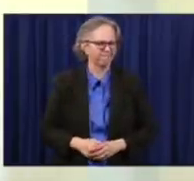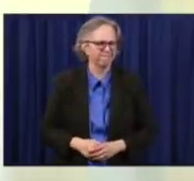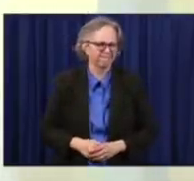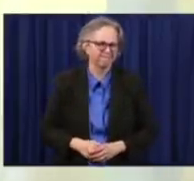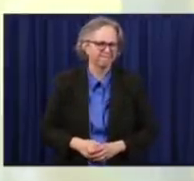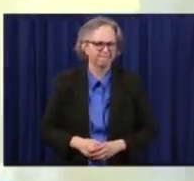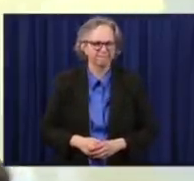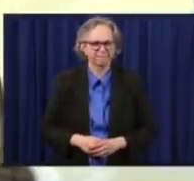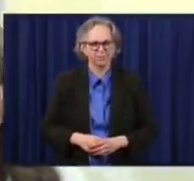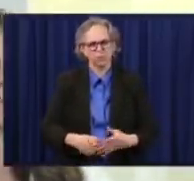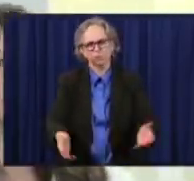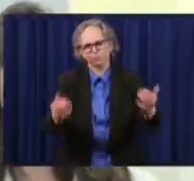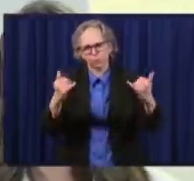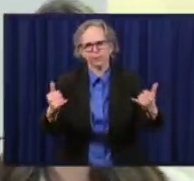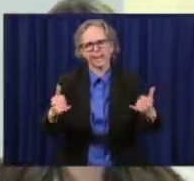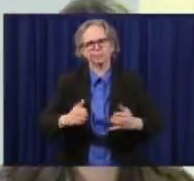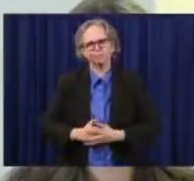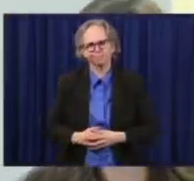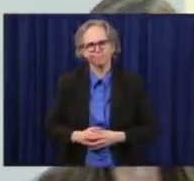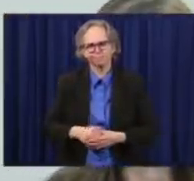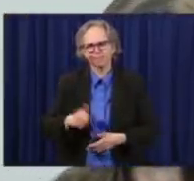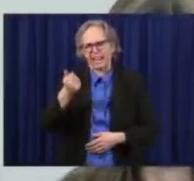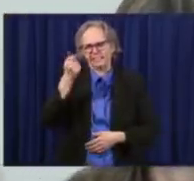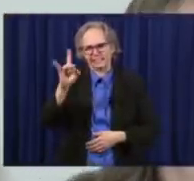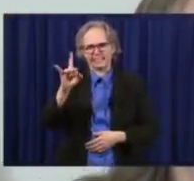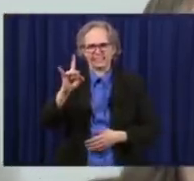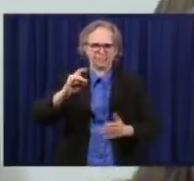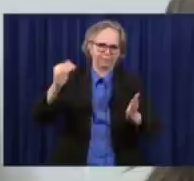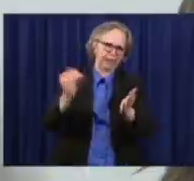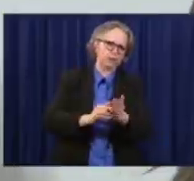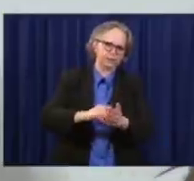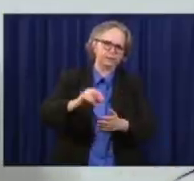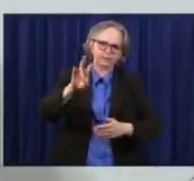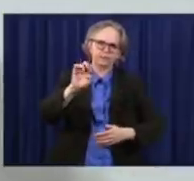Today in Ohio, we now know that we have